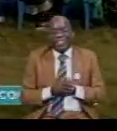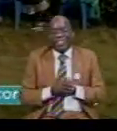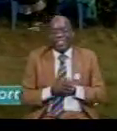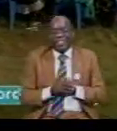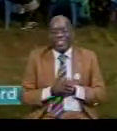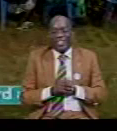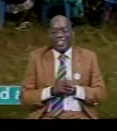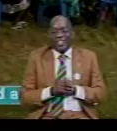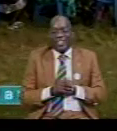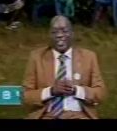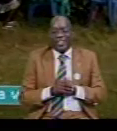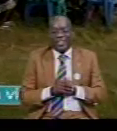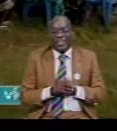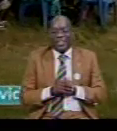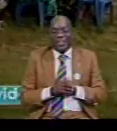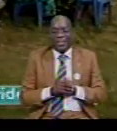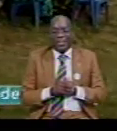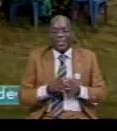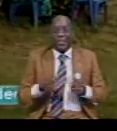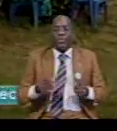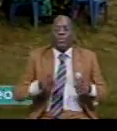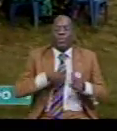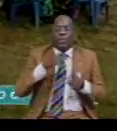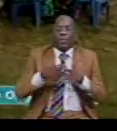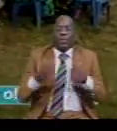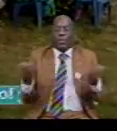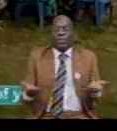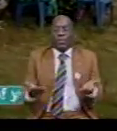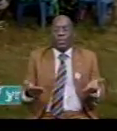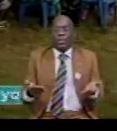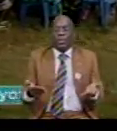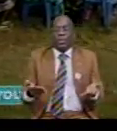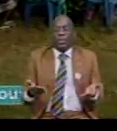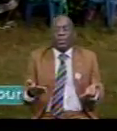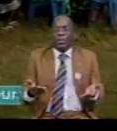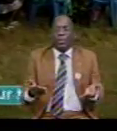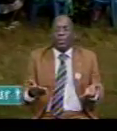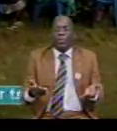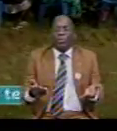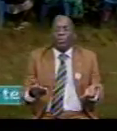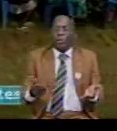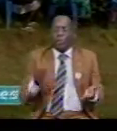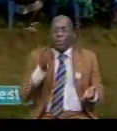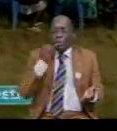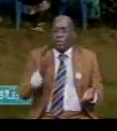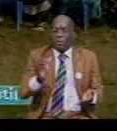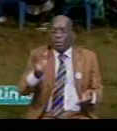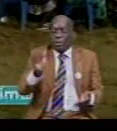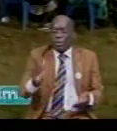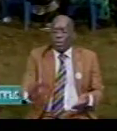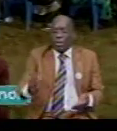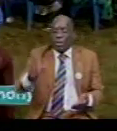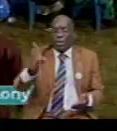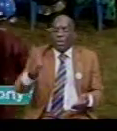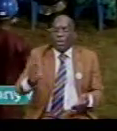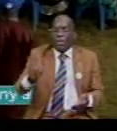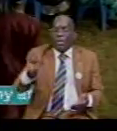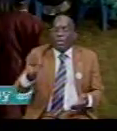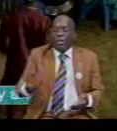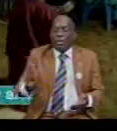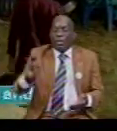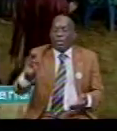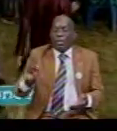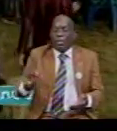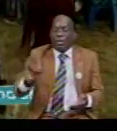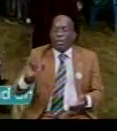Next year I have Adeniran Adedoyin, who is